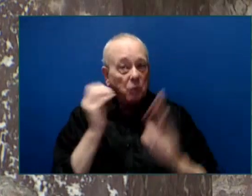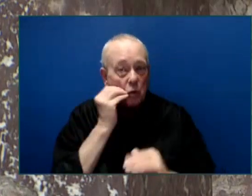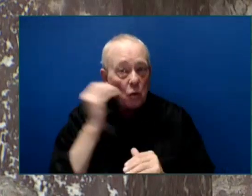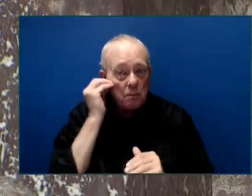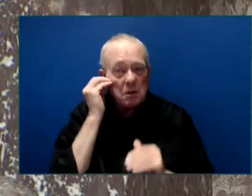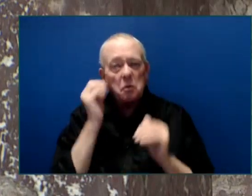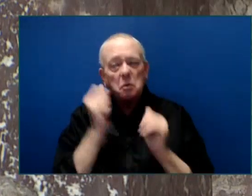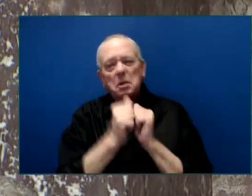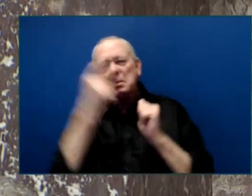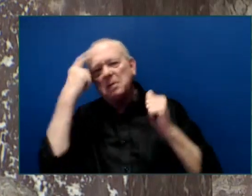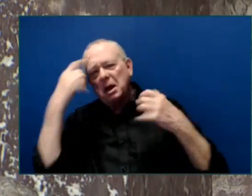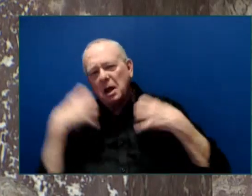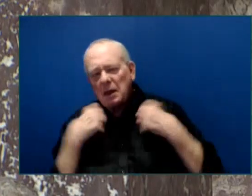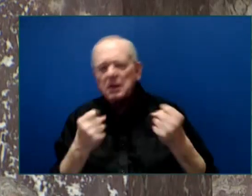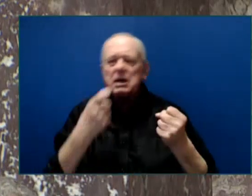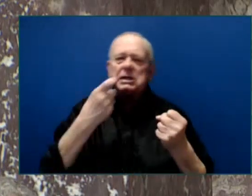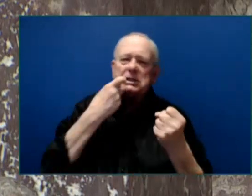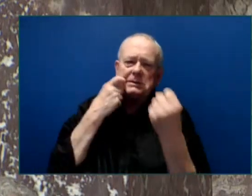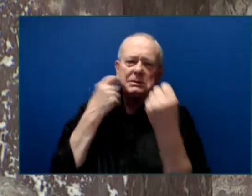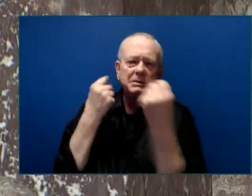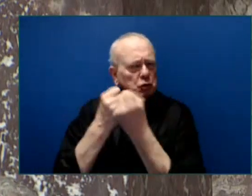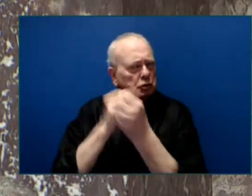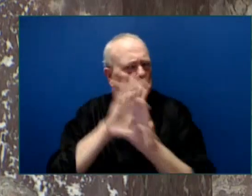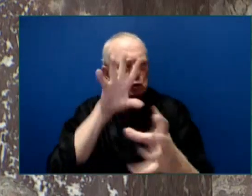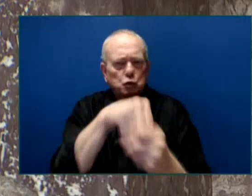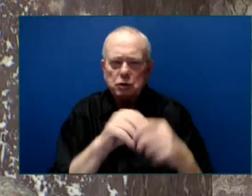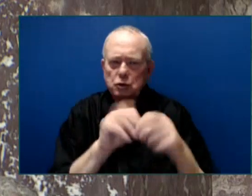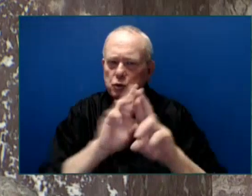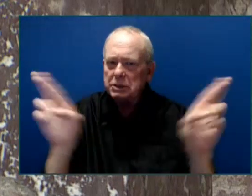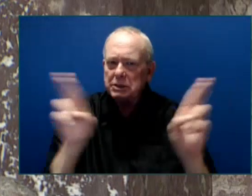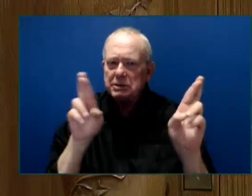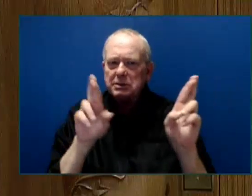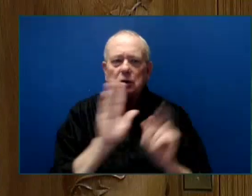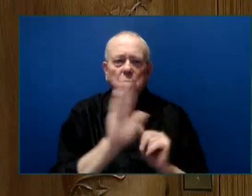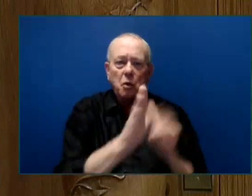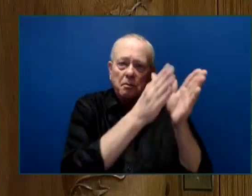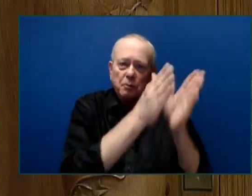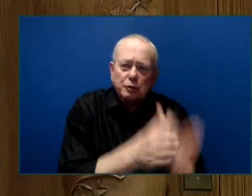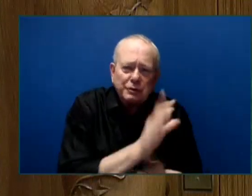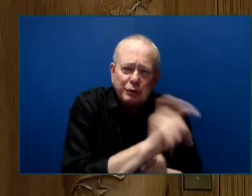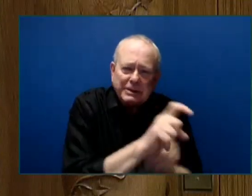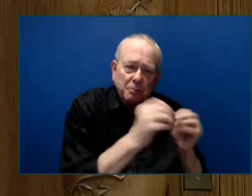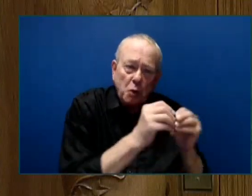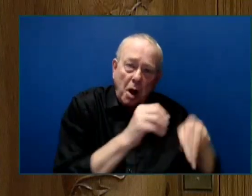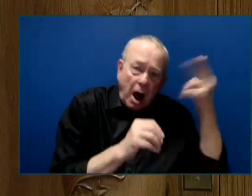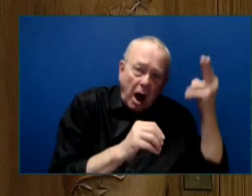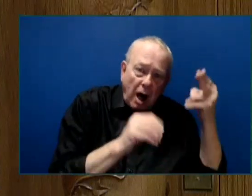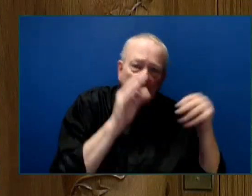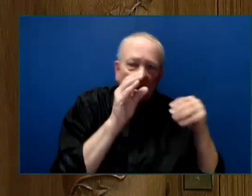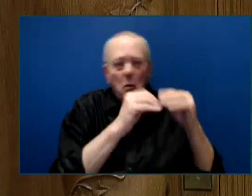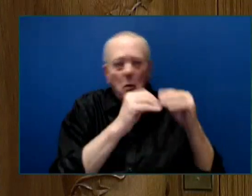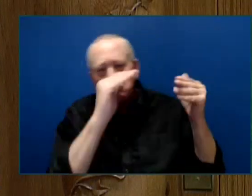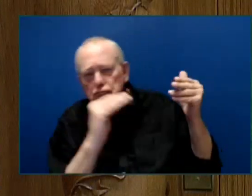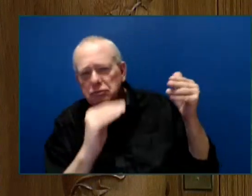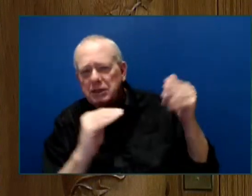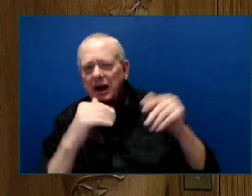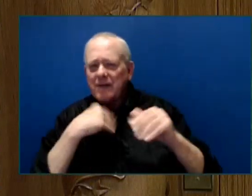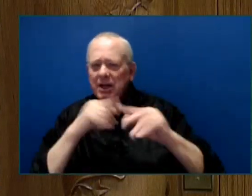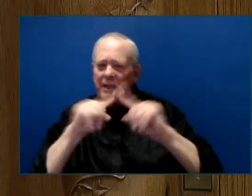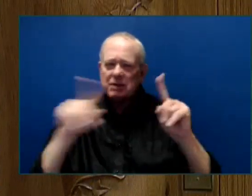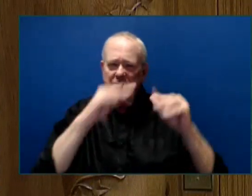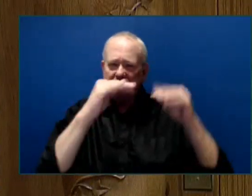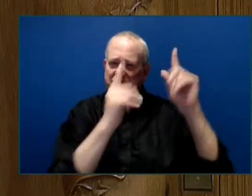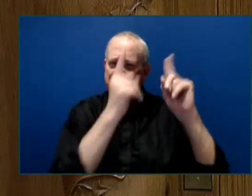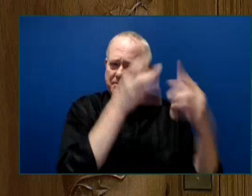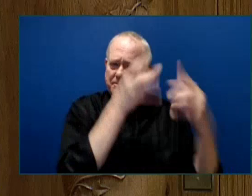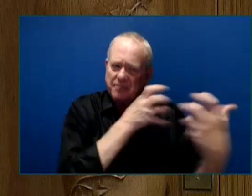manageable for the staff, so we can ensure that they're successful. Member for Prince George Wilmore, supplemental.